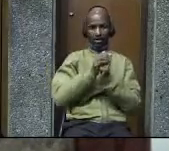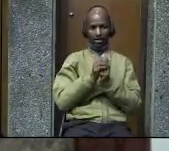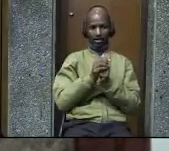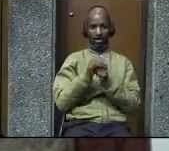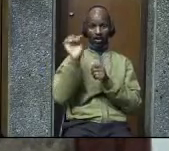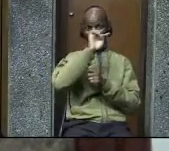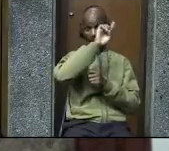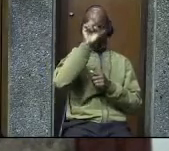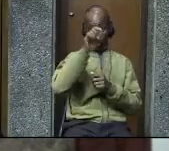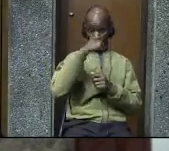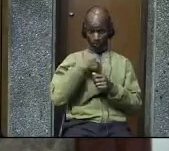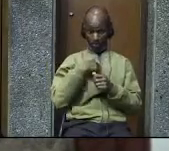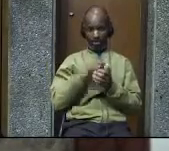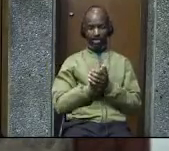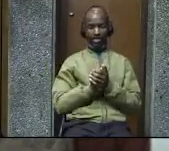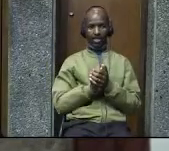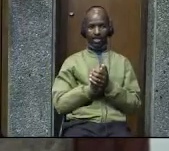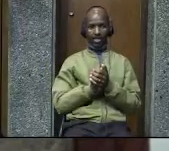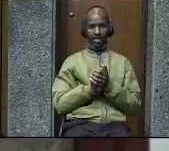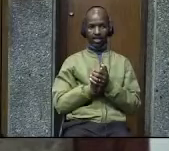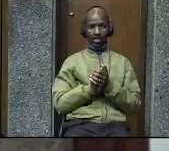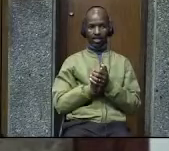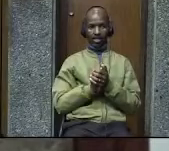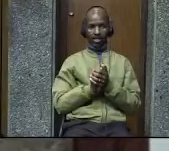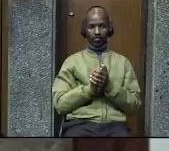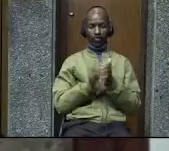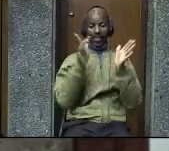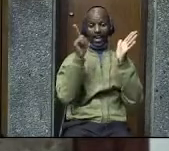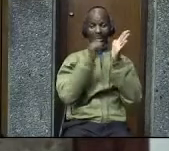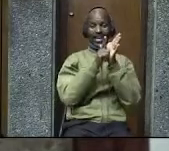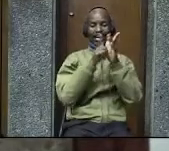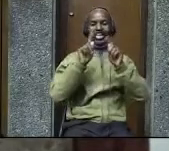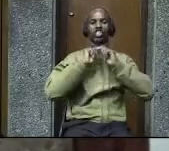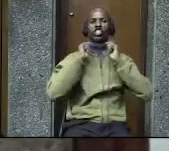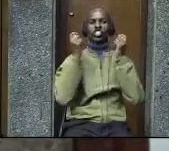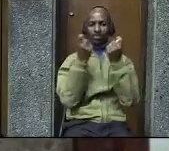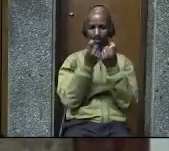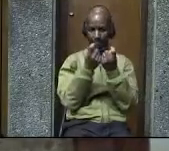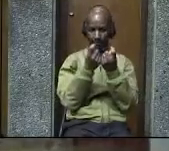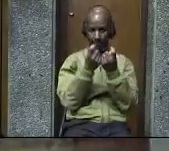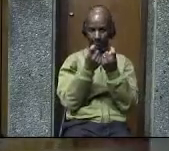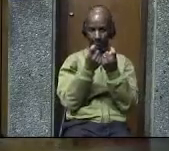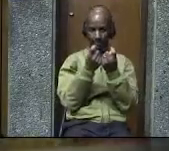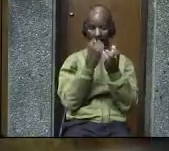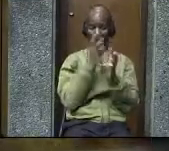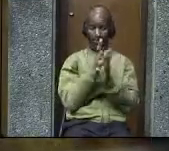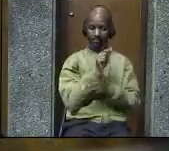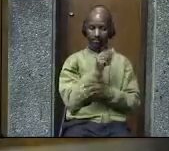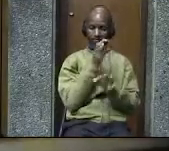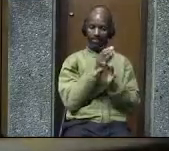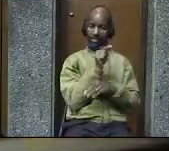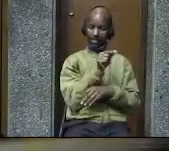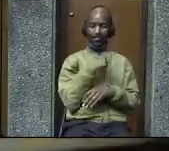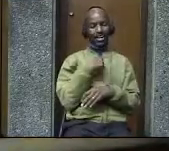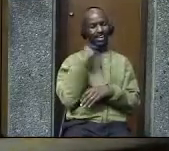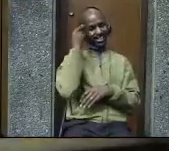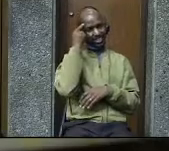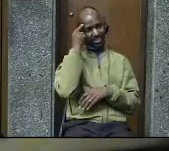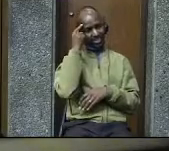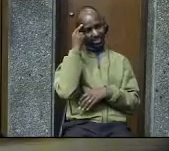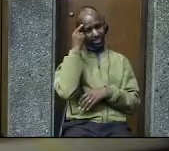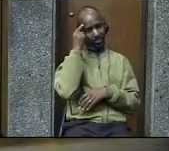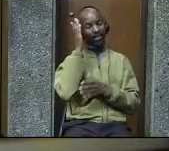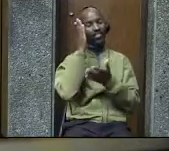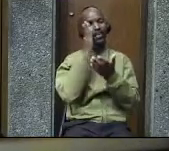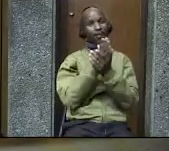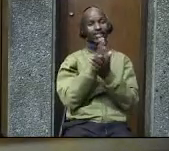my question will go to legal team, legal team and Ubaba Lapa. So I think they should